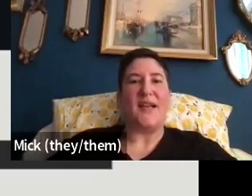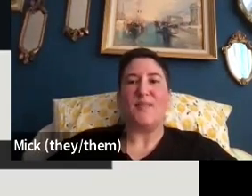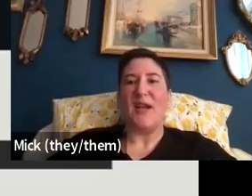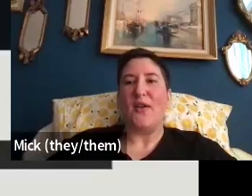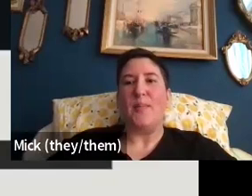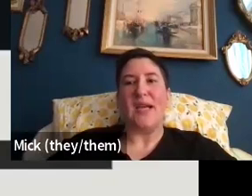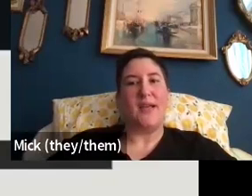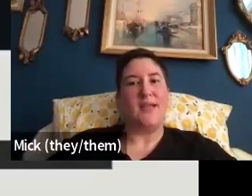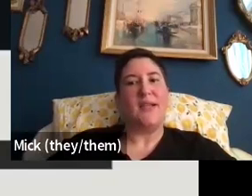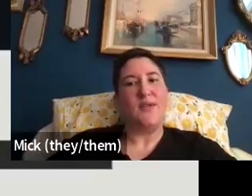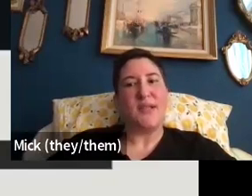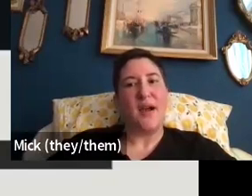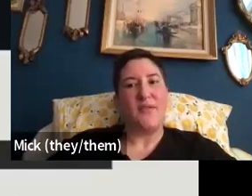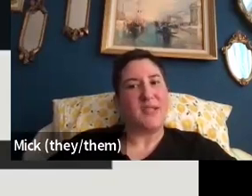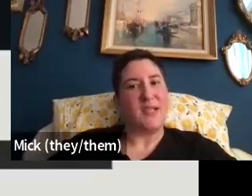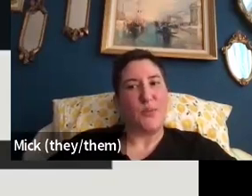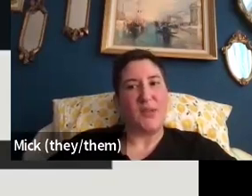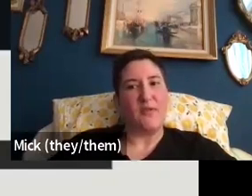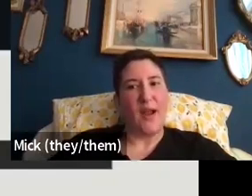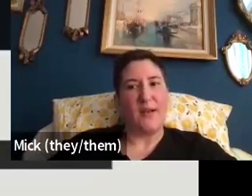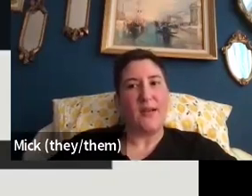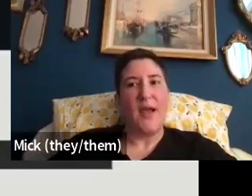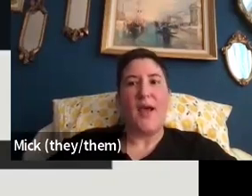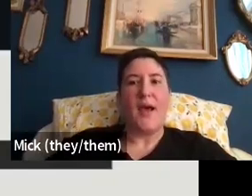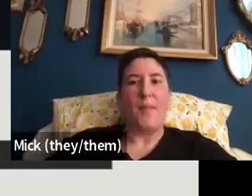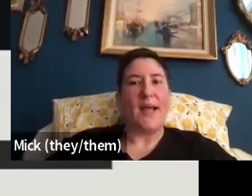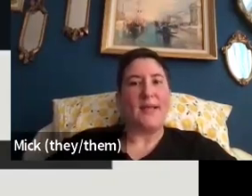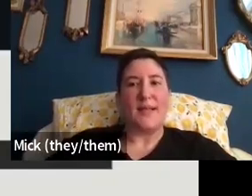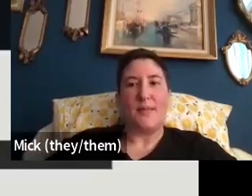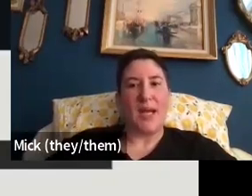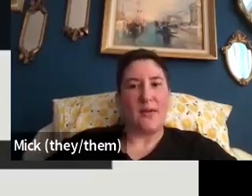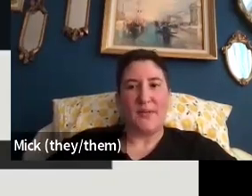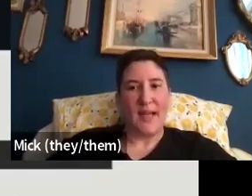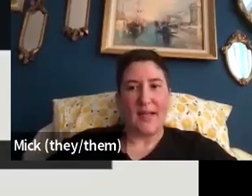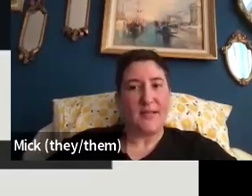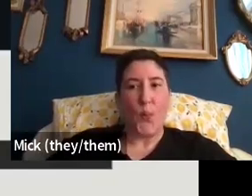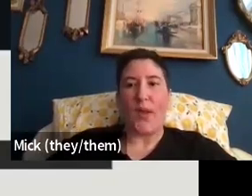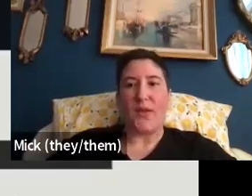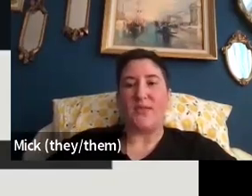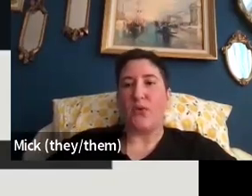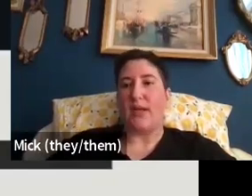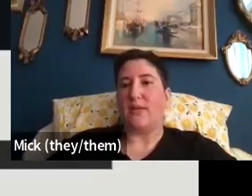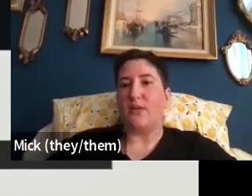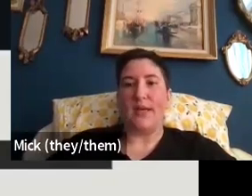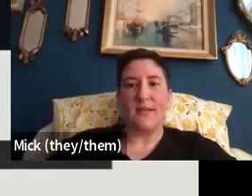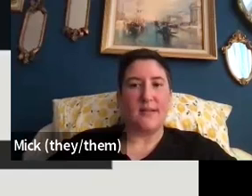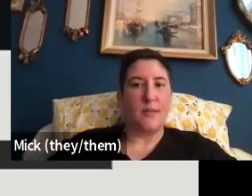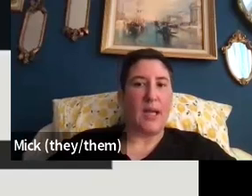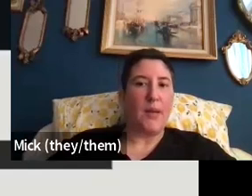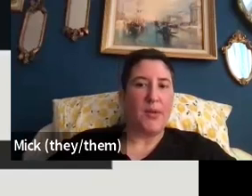social determinants of health are beside the point. However, I did know, and there's a large speech